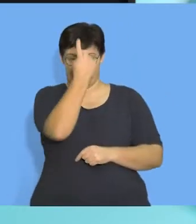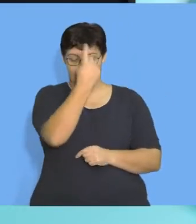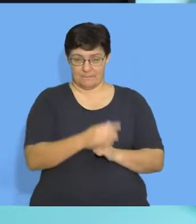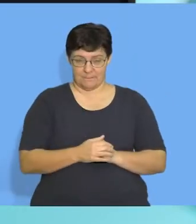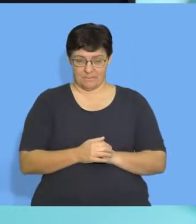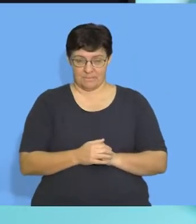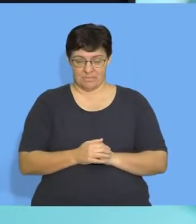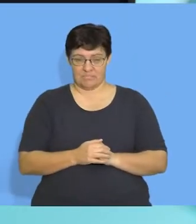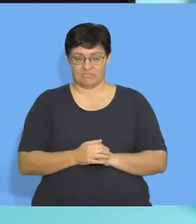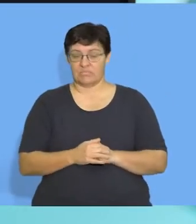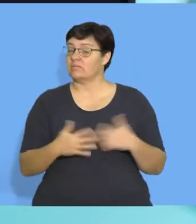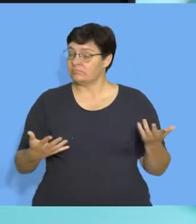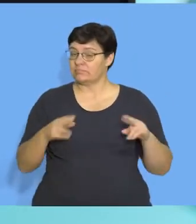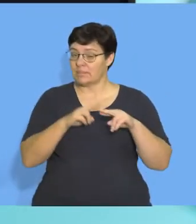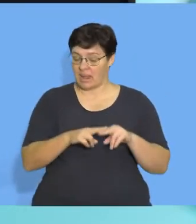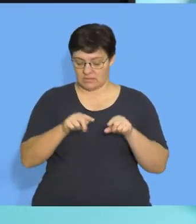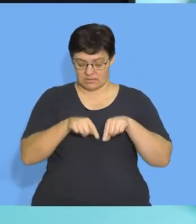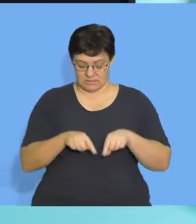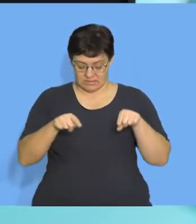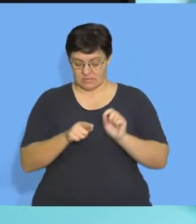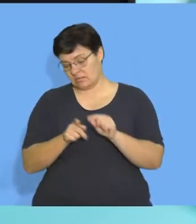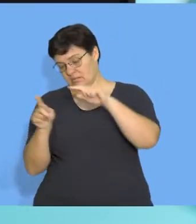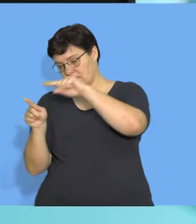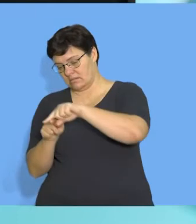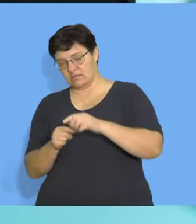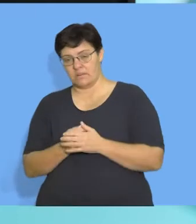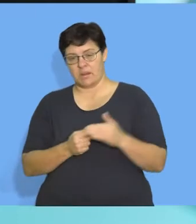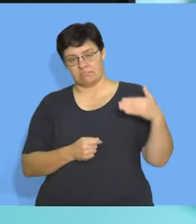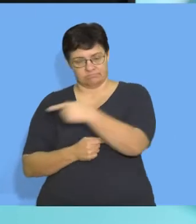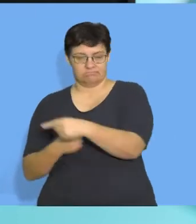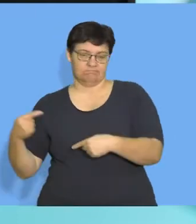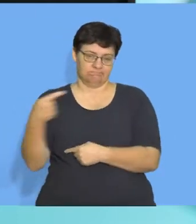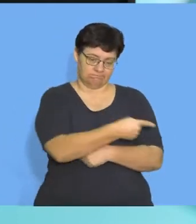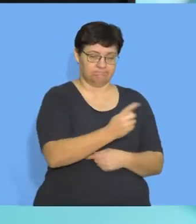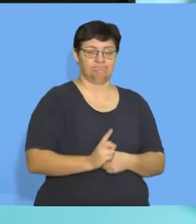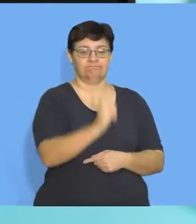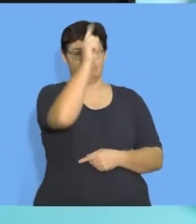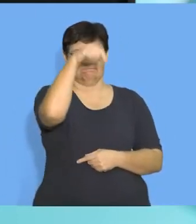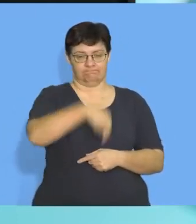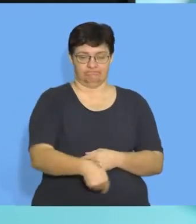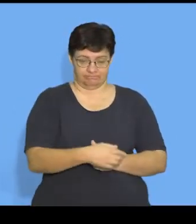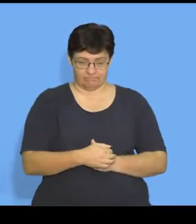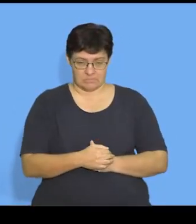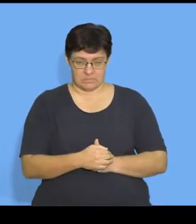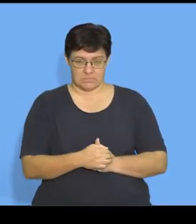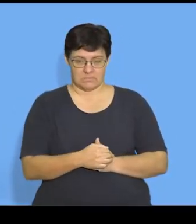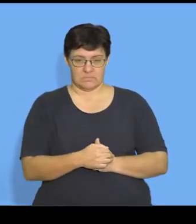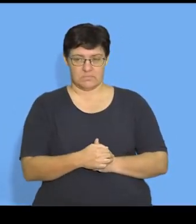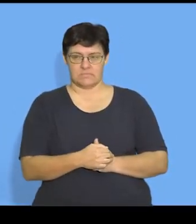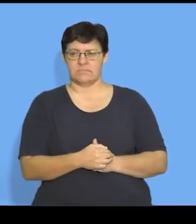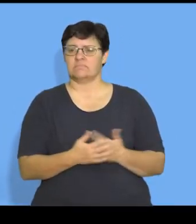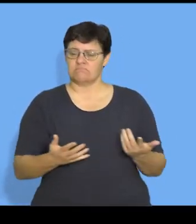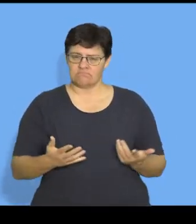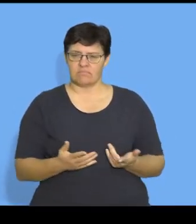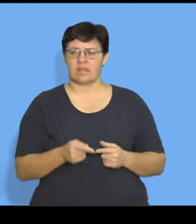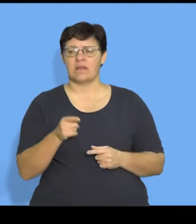So where the arrow points is important. It shows me the direction. We then have some parts on the arrow that we